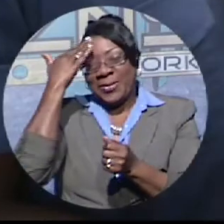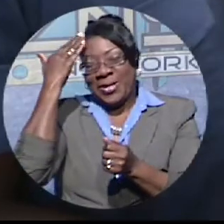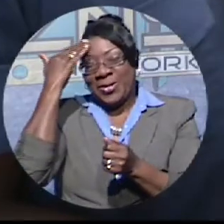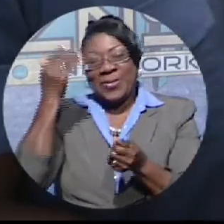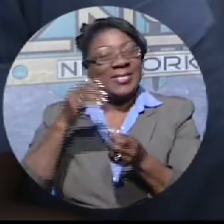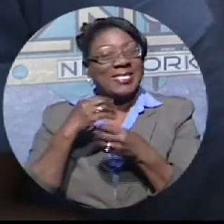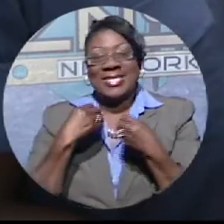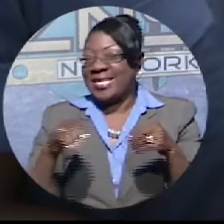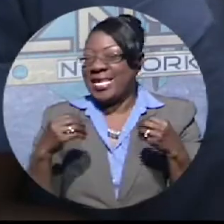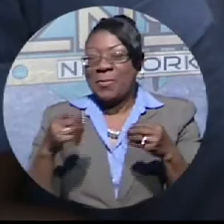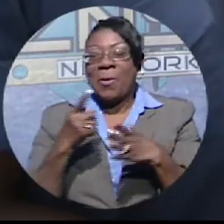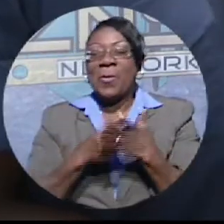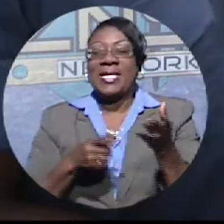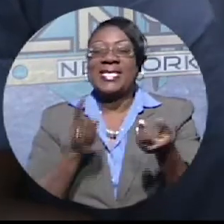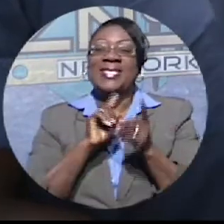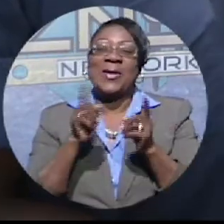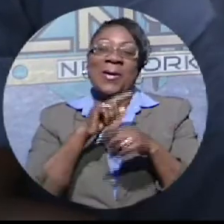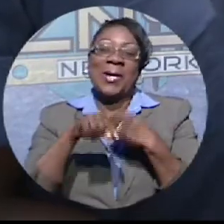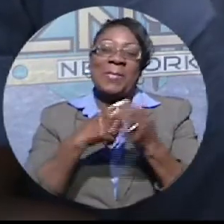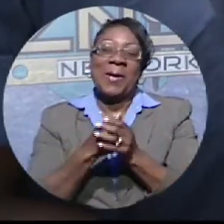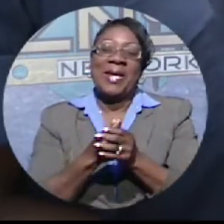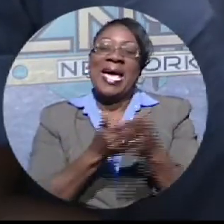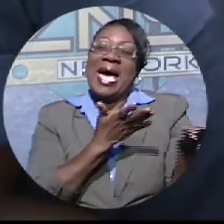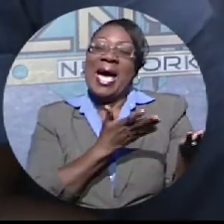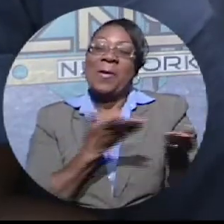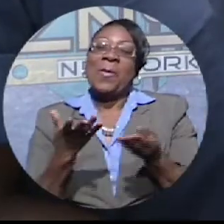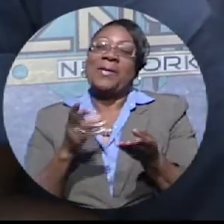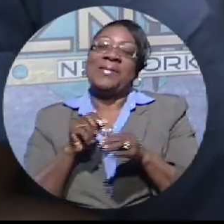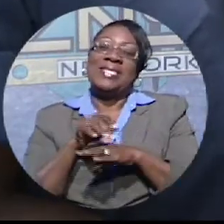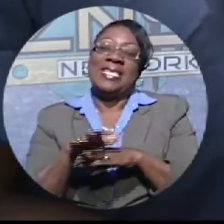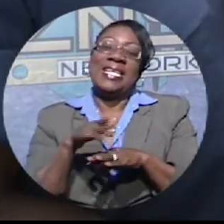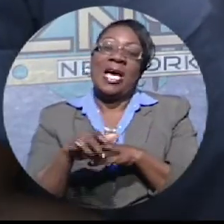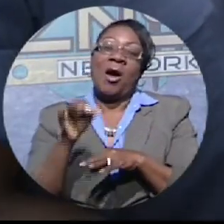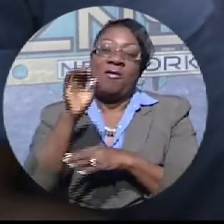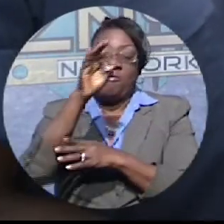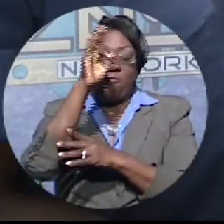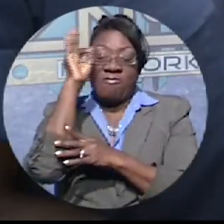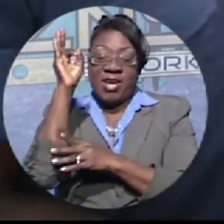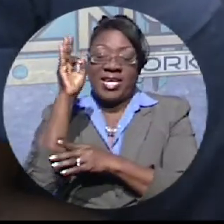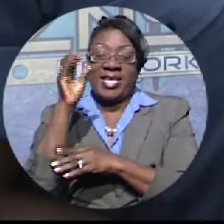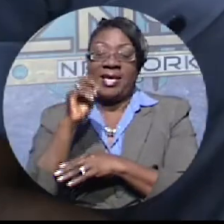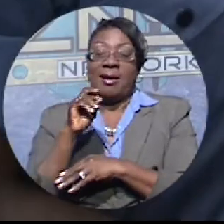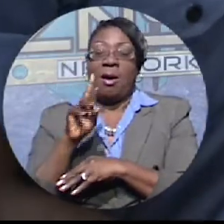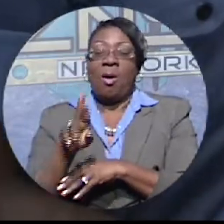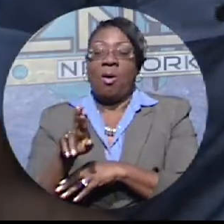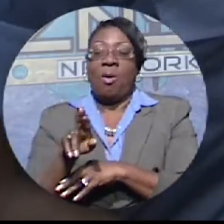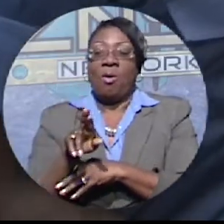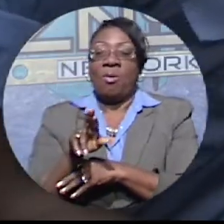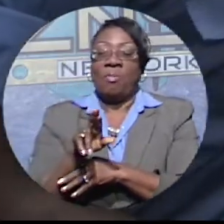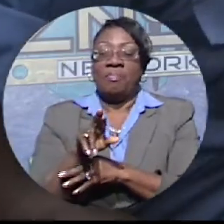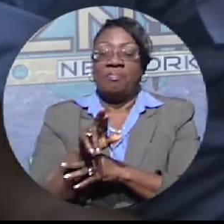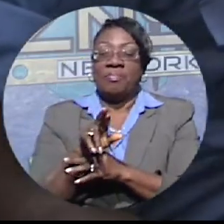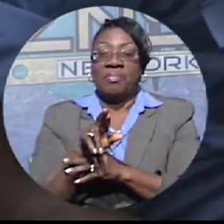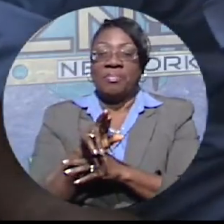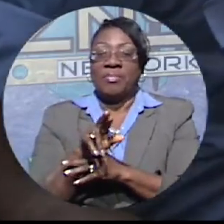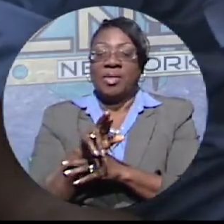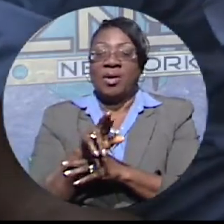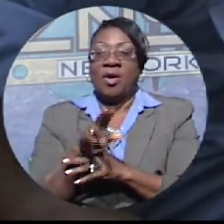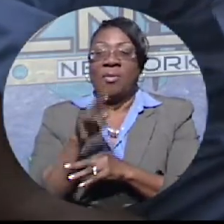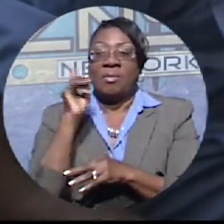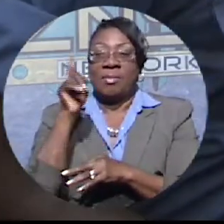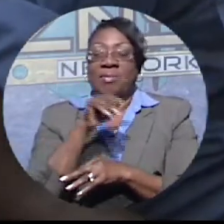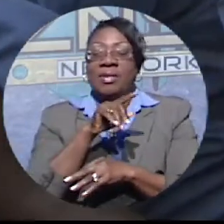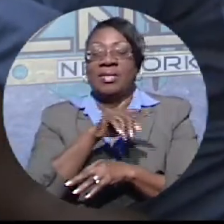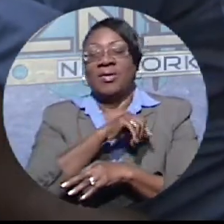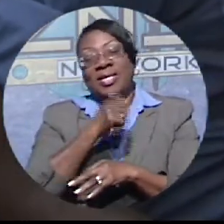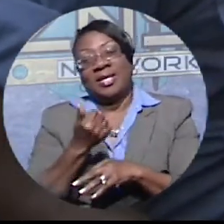talks about. You understand? I want them to send on Freddie or But my voice speaks for his voice. or McGregor.